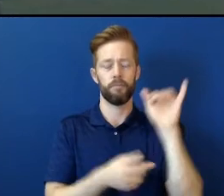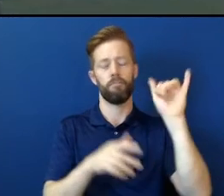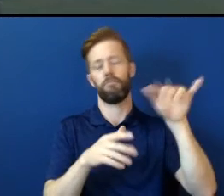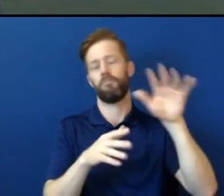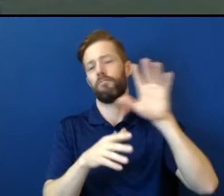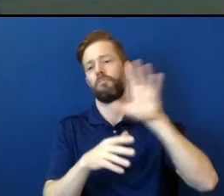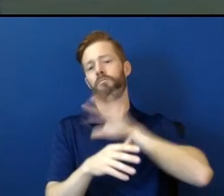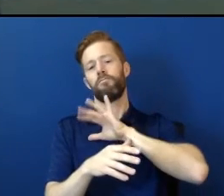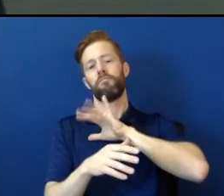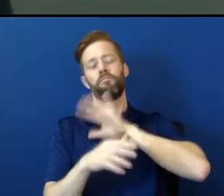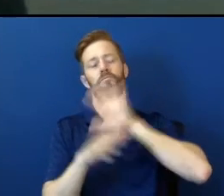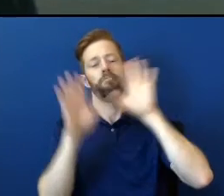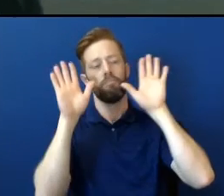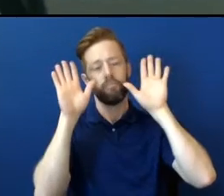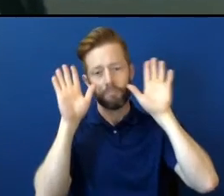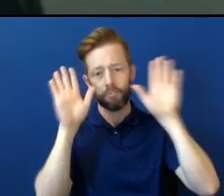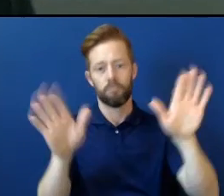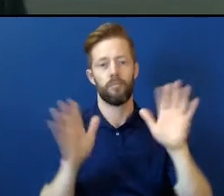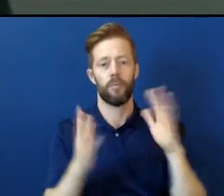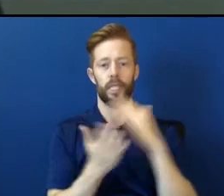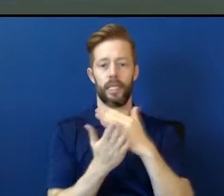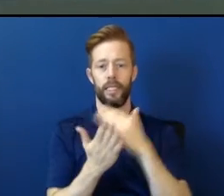a fantastic list, and